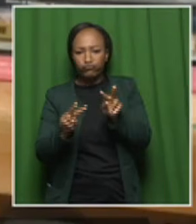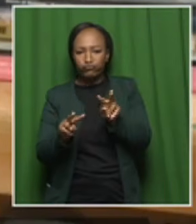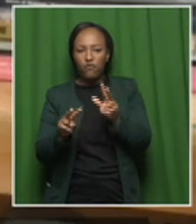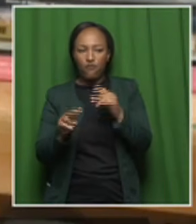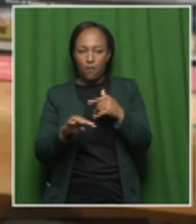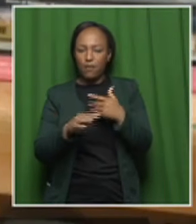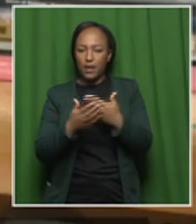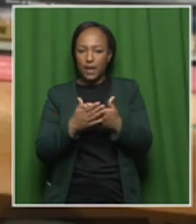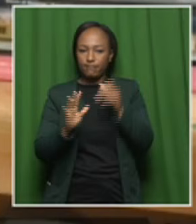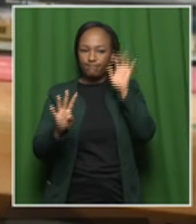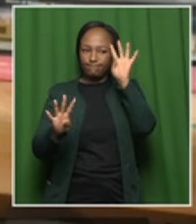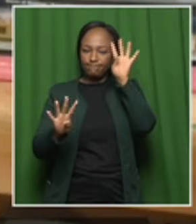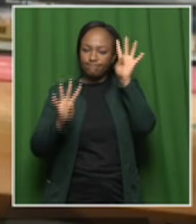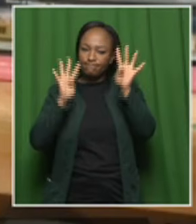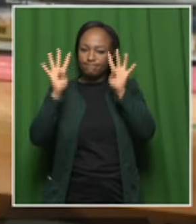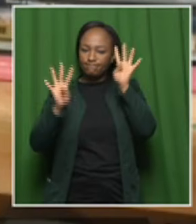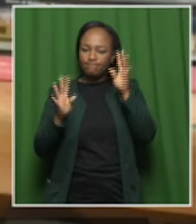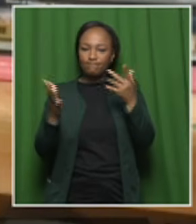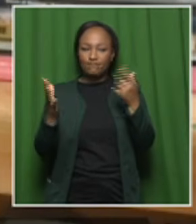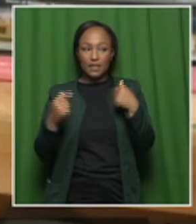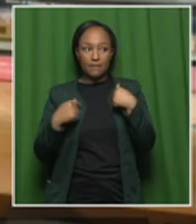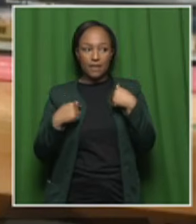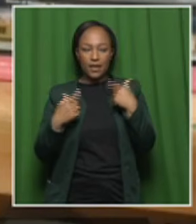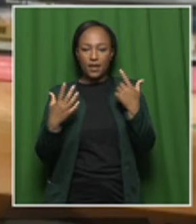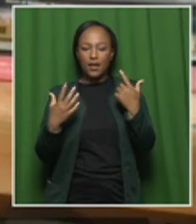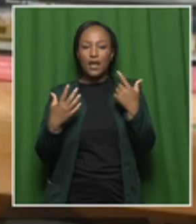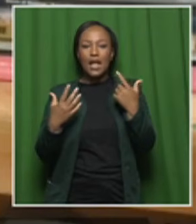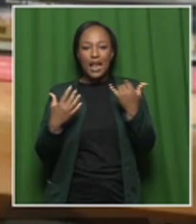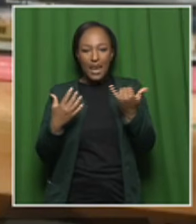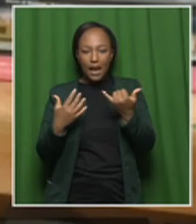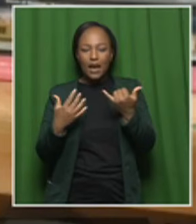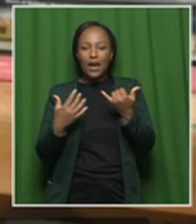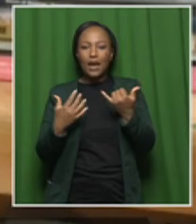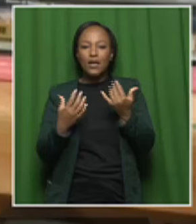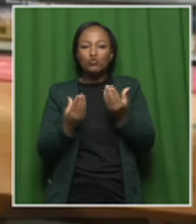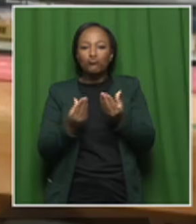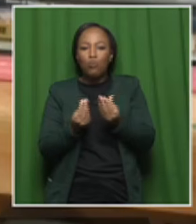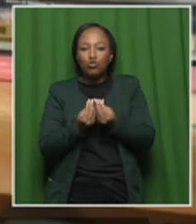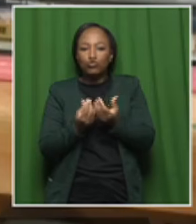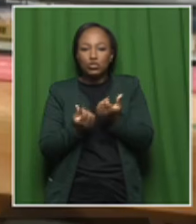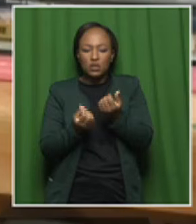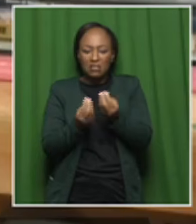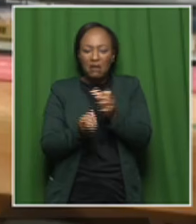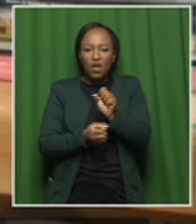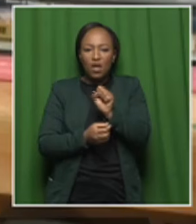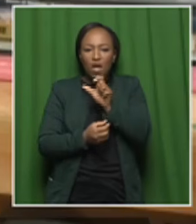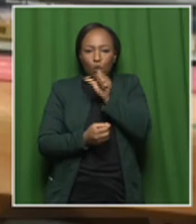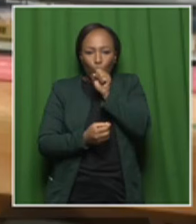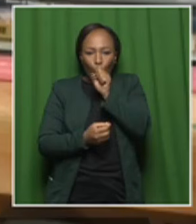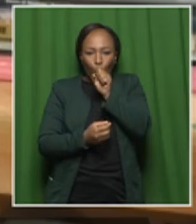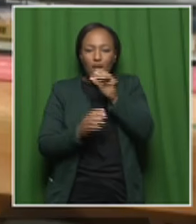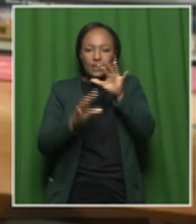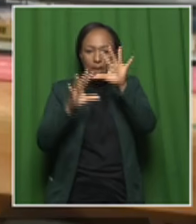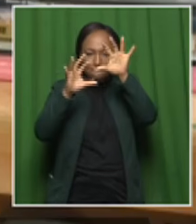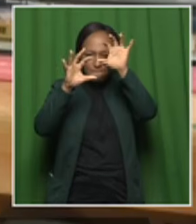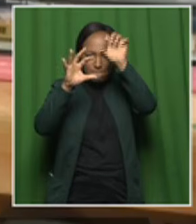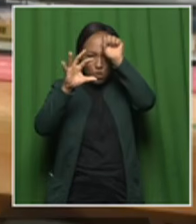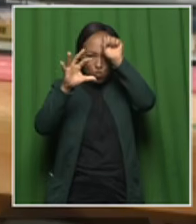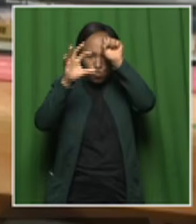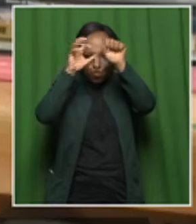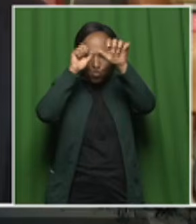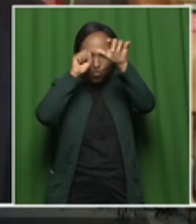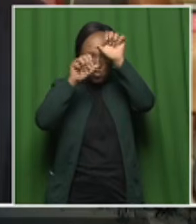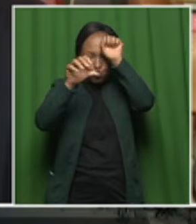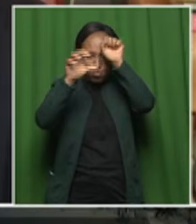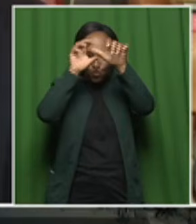So I'm like I say, I'm like a real sponge. Like I'm always paying attention to what's going on. Yeah, and I mean,